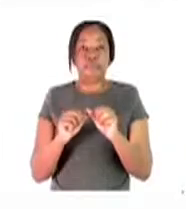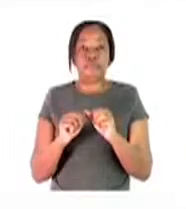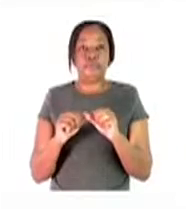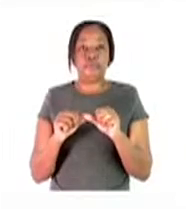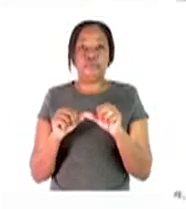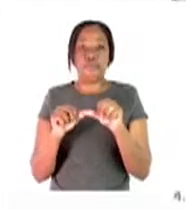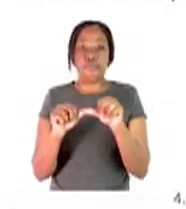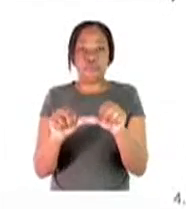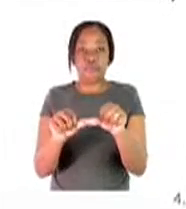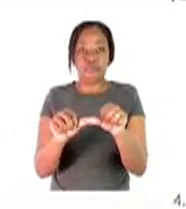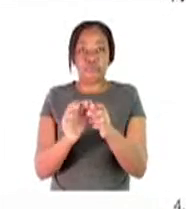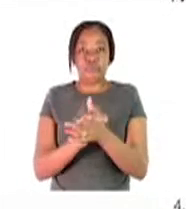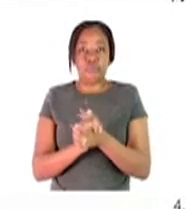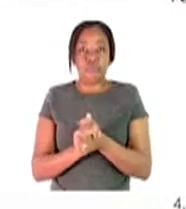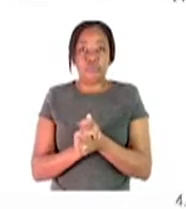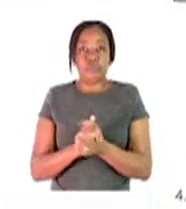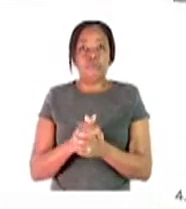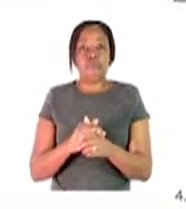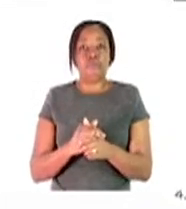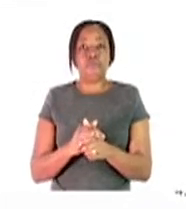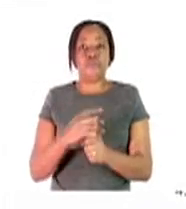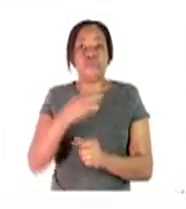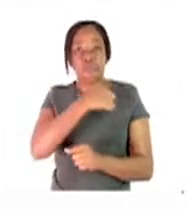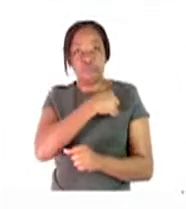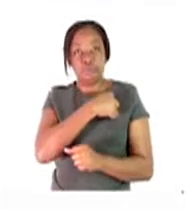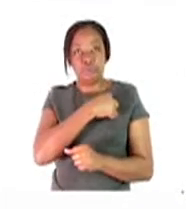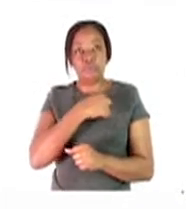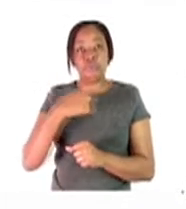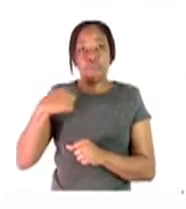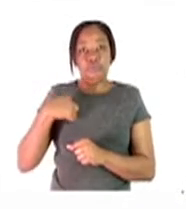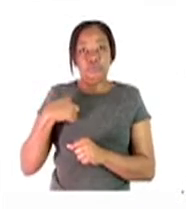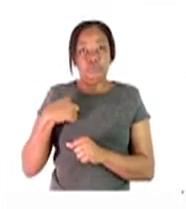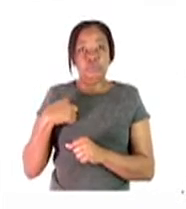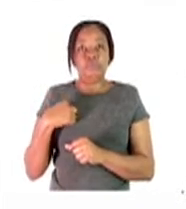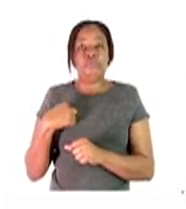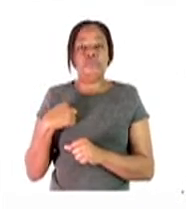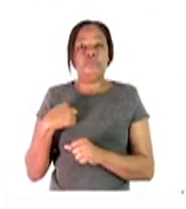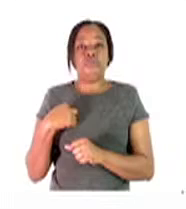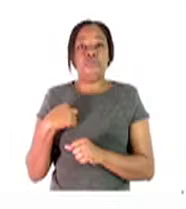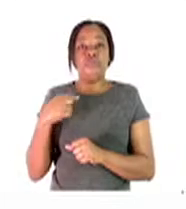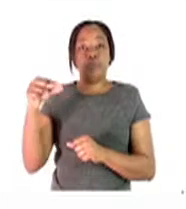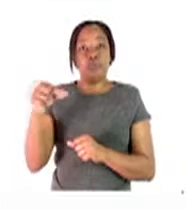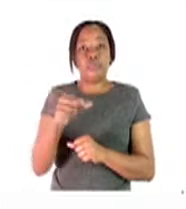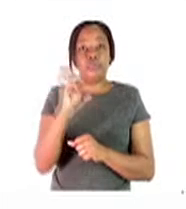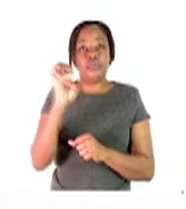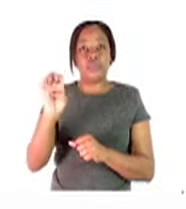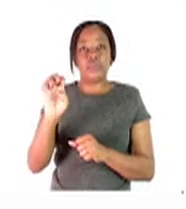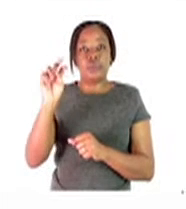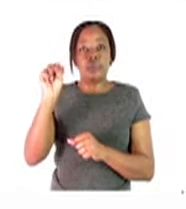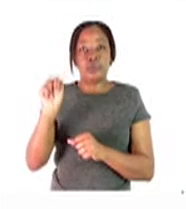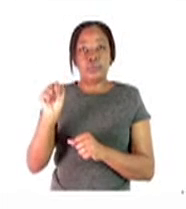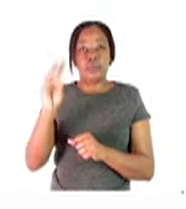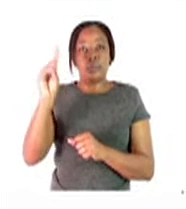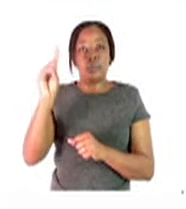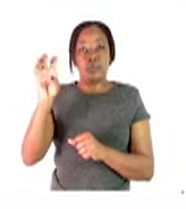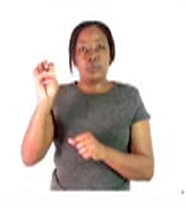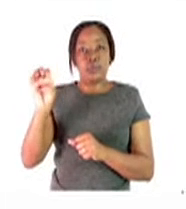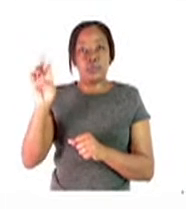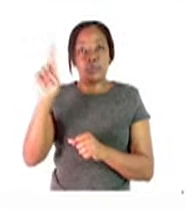next exercise, the genders are put in the sentences. All